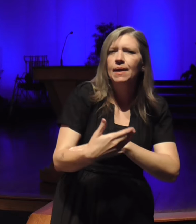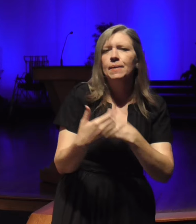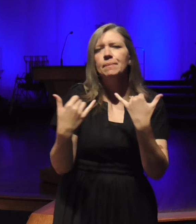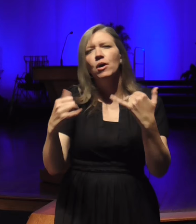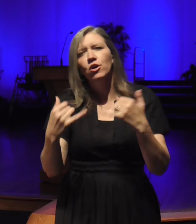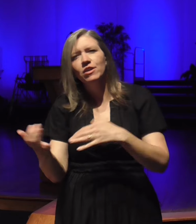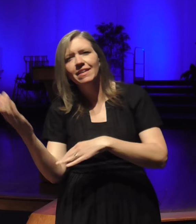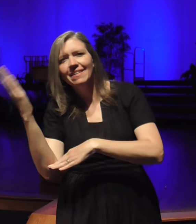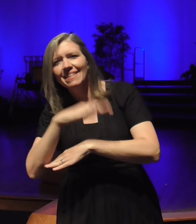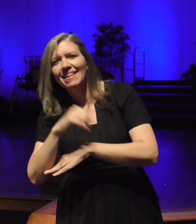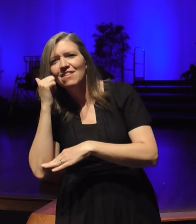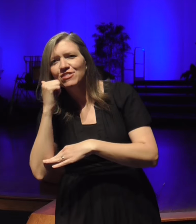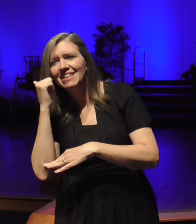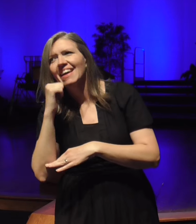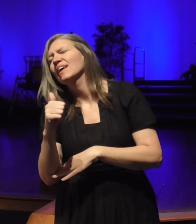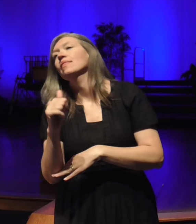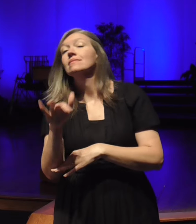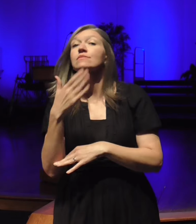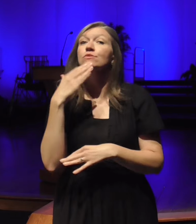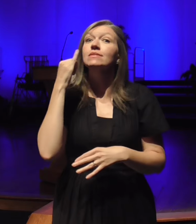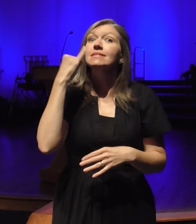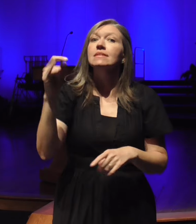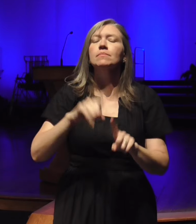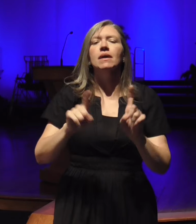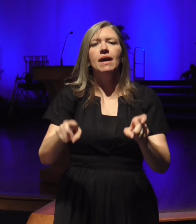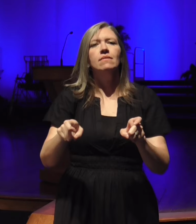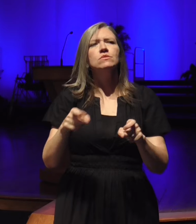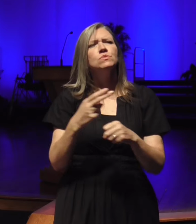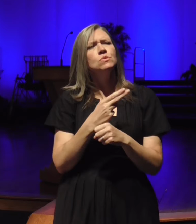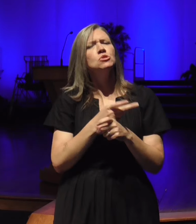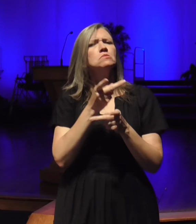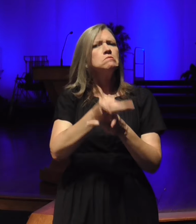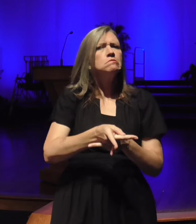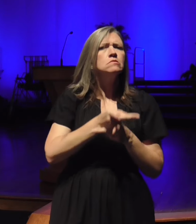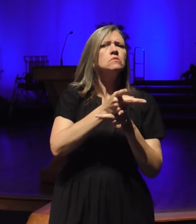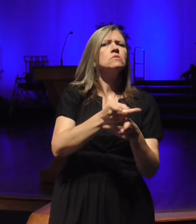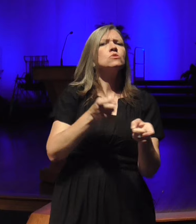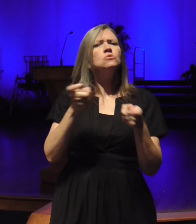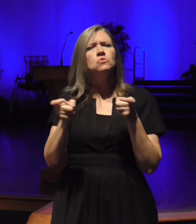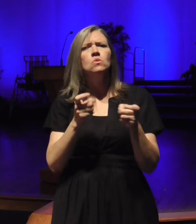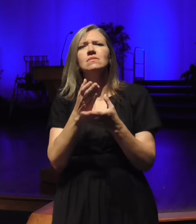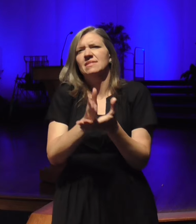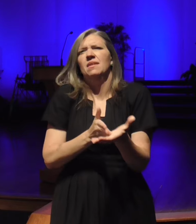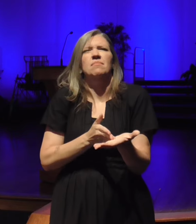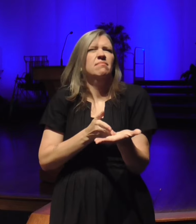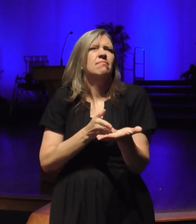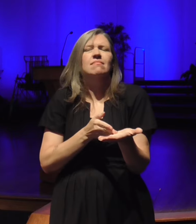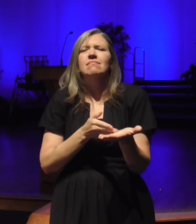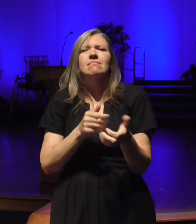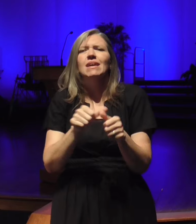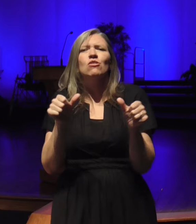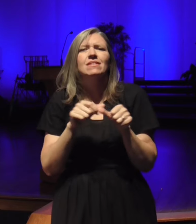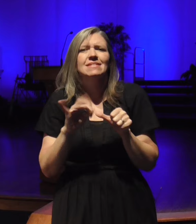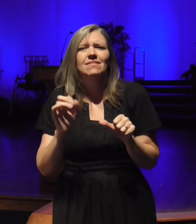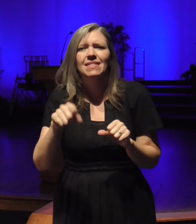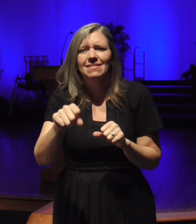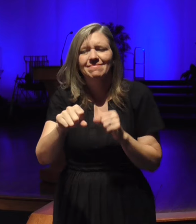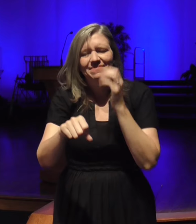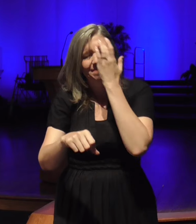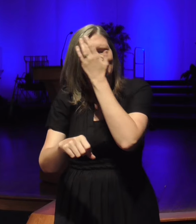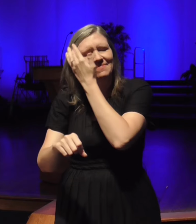Adventures in Faith will be rock and roll all night, party every day. It's a terrific idea, Nathan, but not this year. We have to